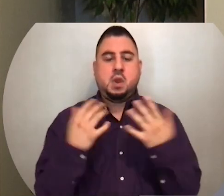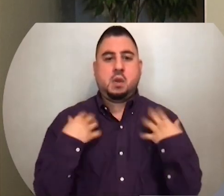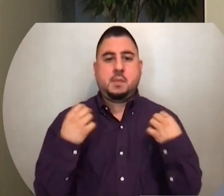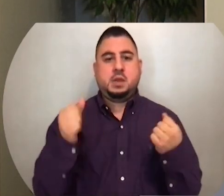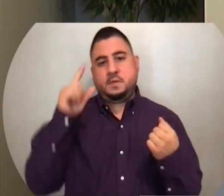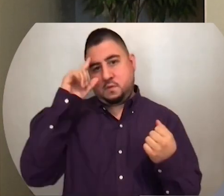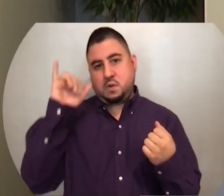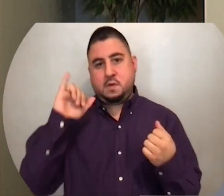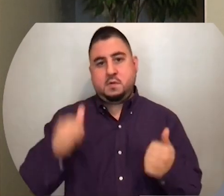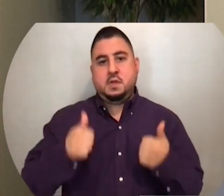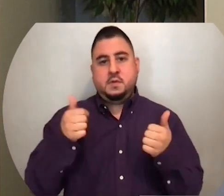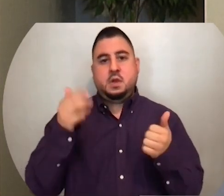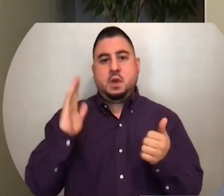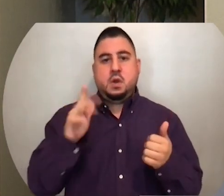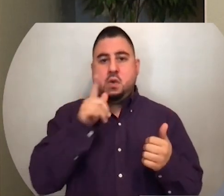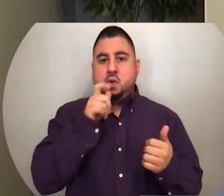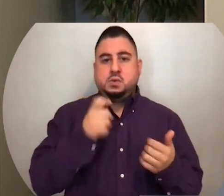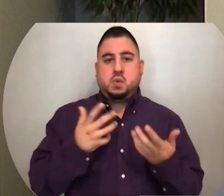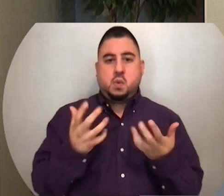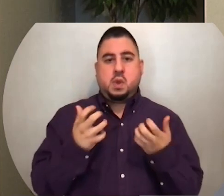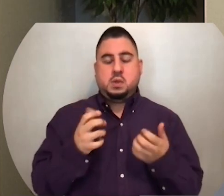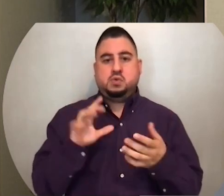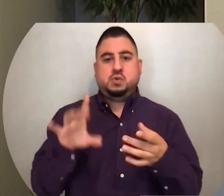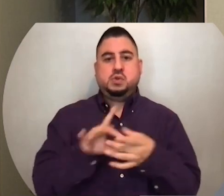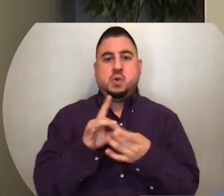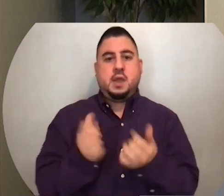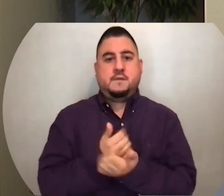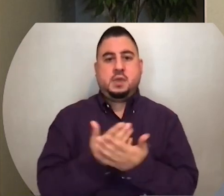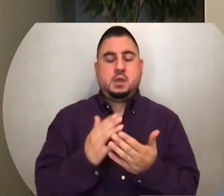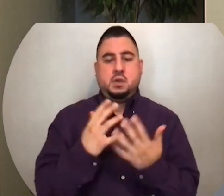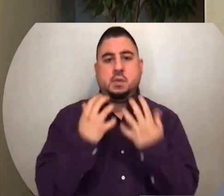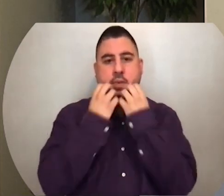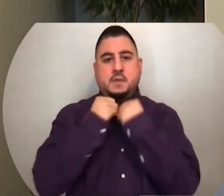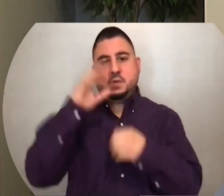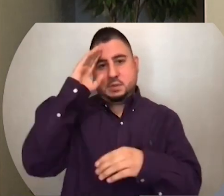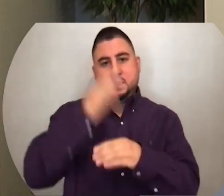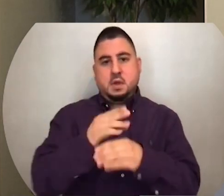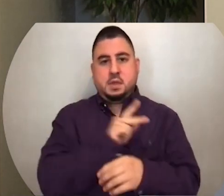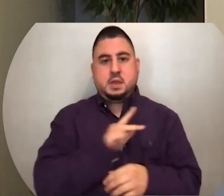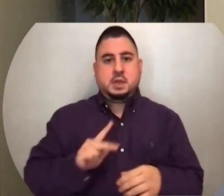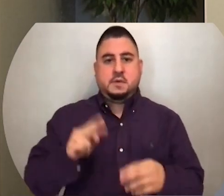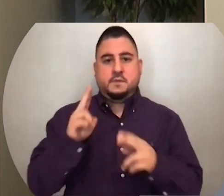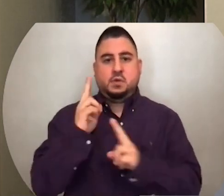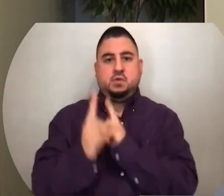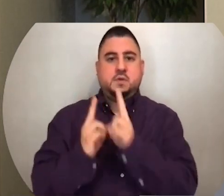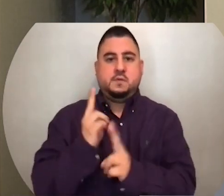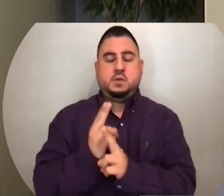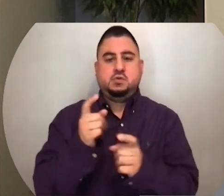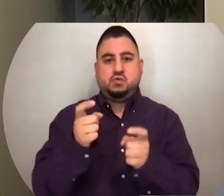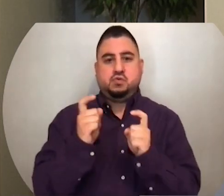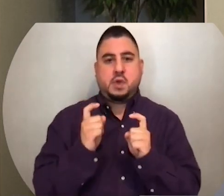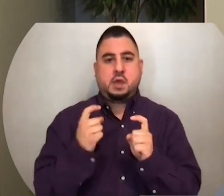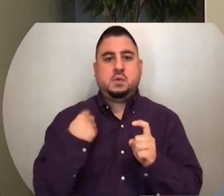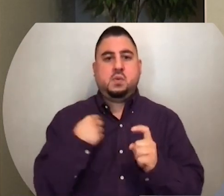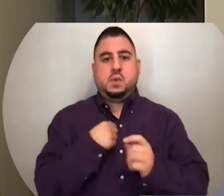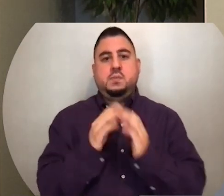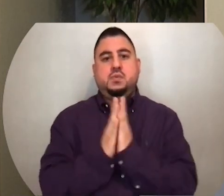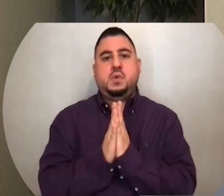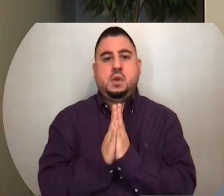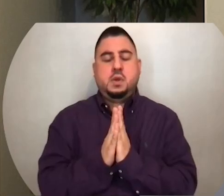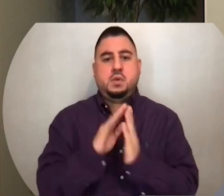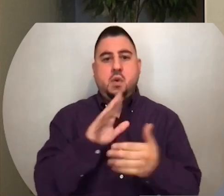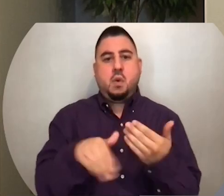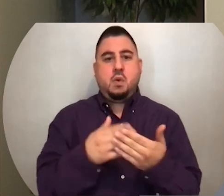Almighty ever-living God, whose will is to restore all things in your beloved Son, the King of the universe, grant, we pray, that the